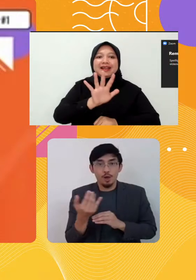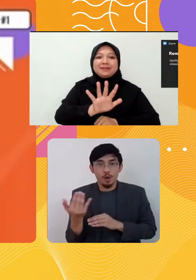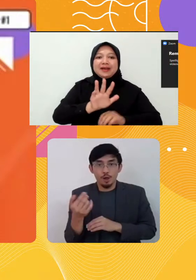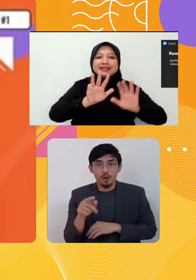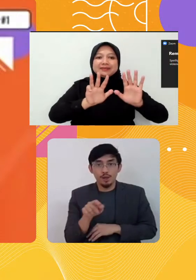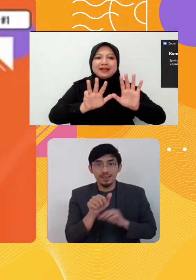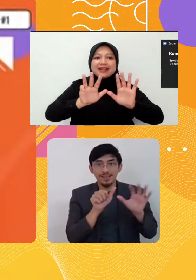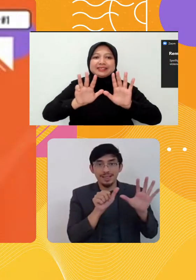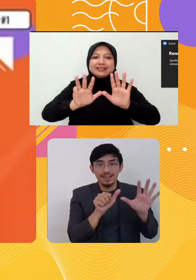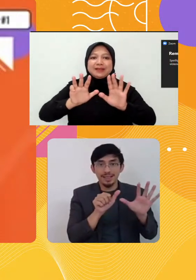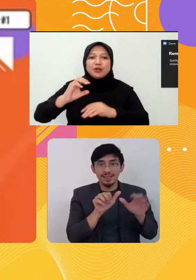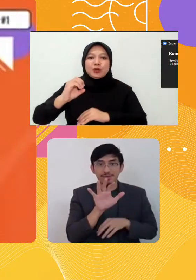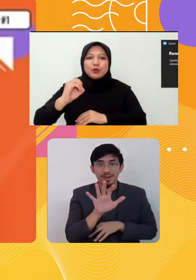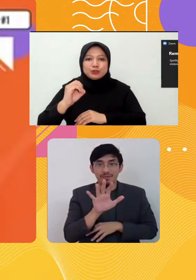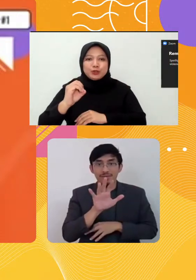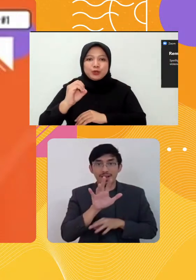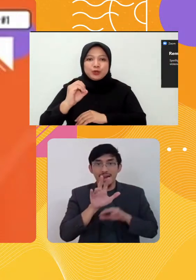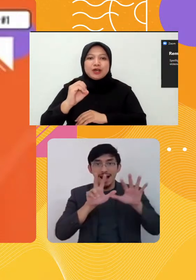use the code